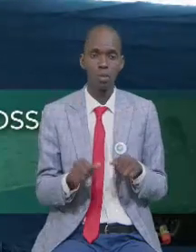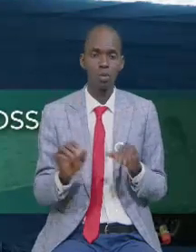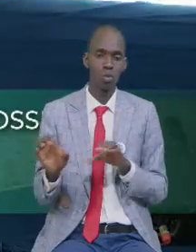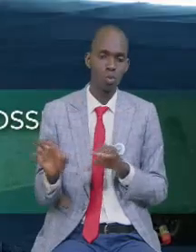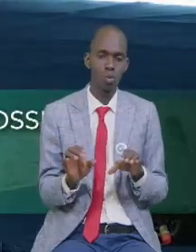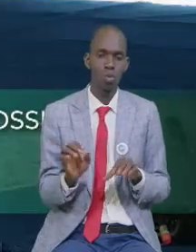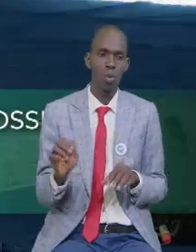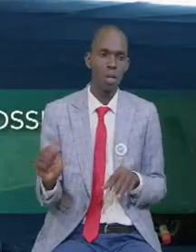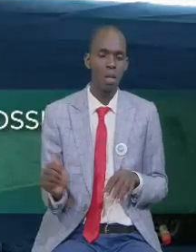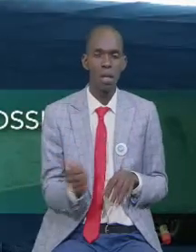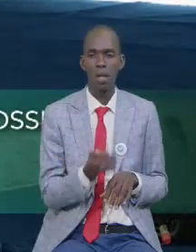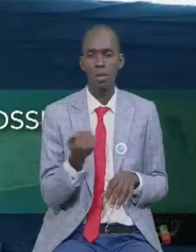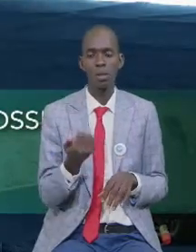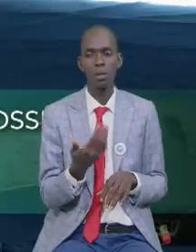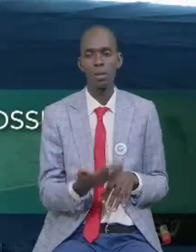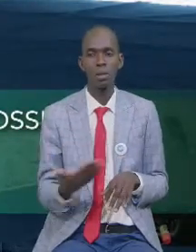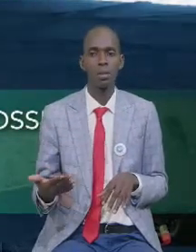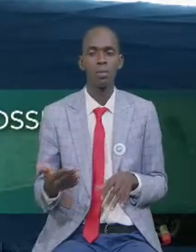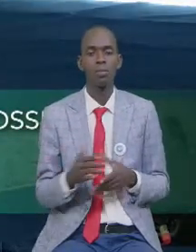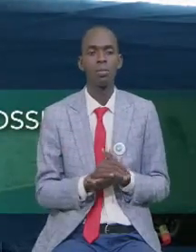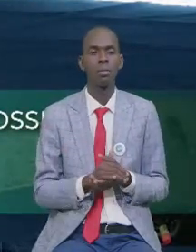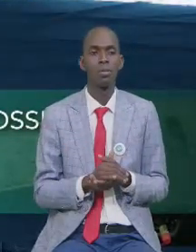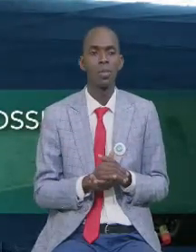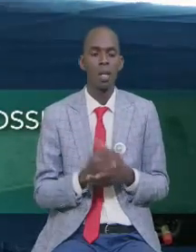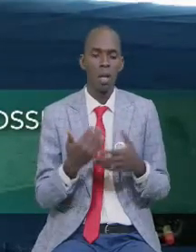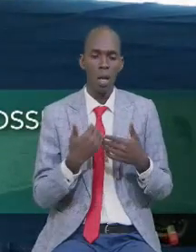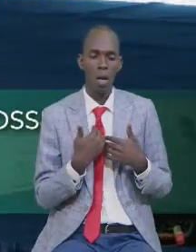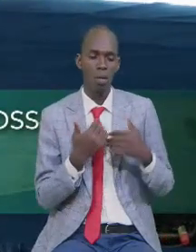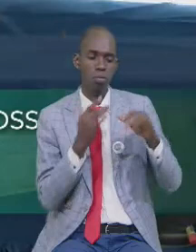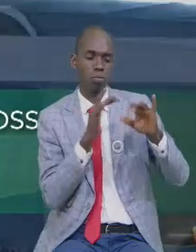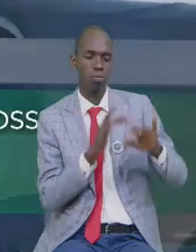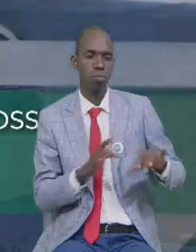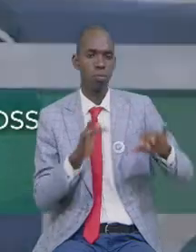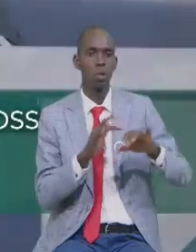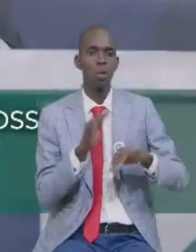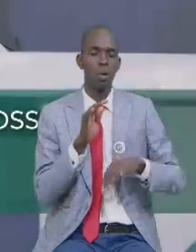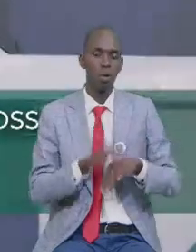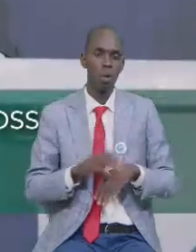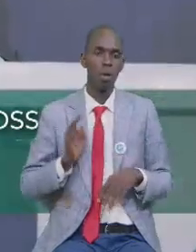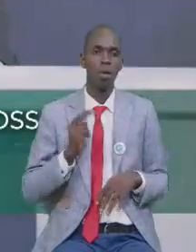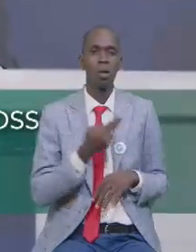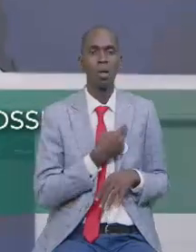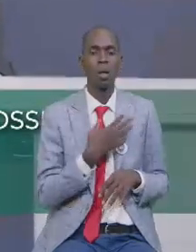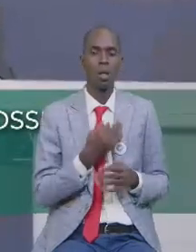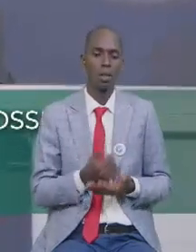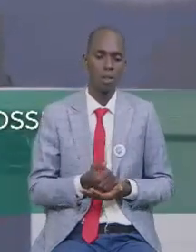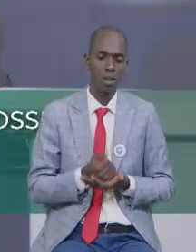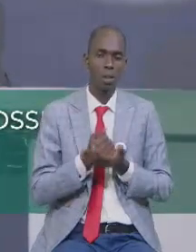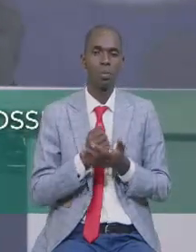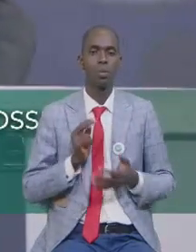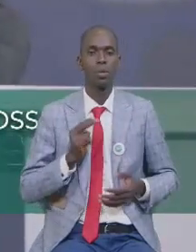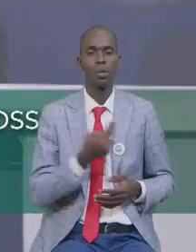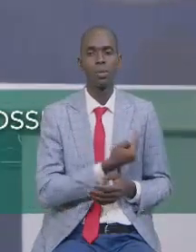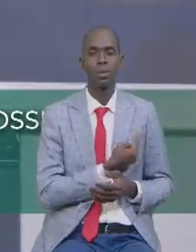do anything, have compassion on us and help us.